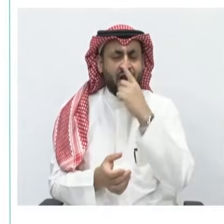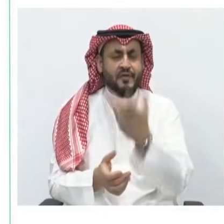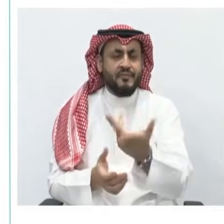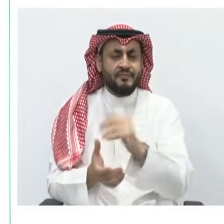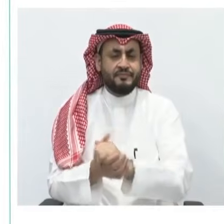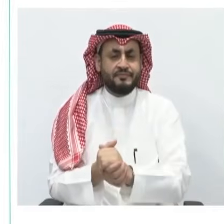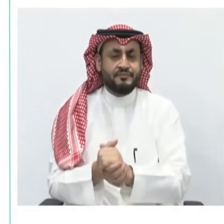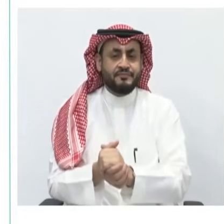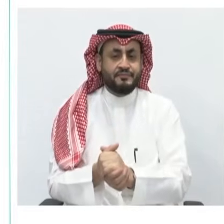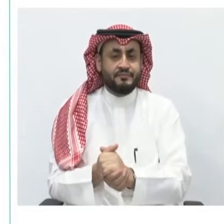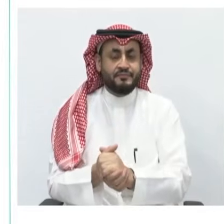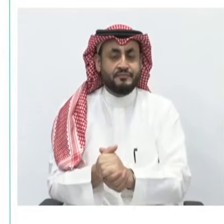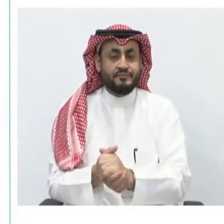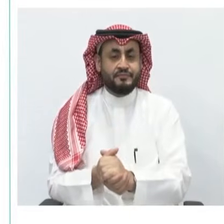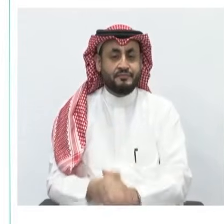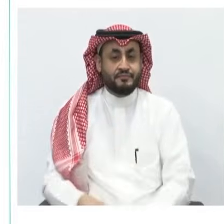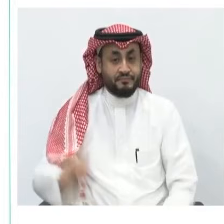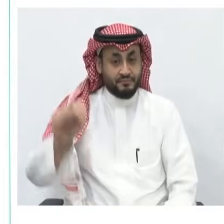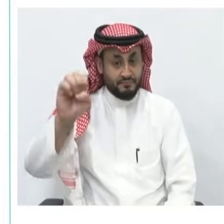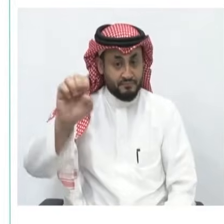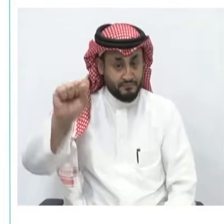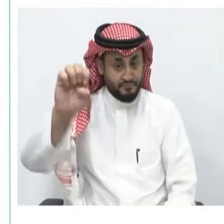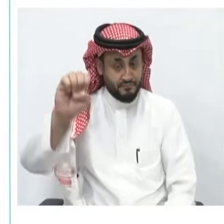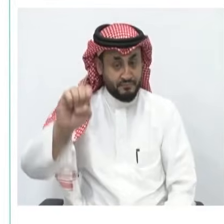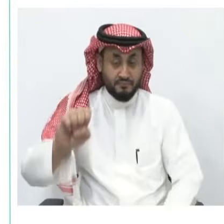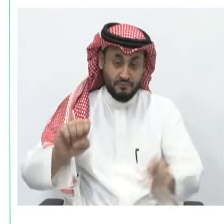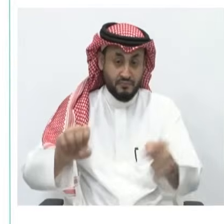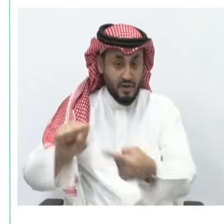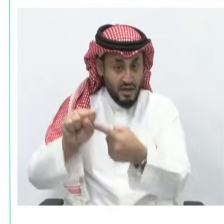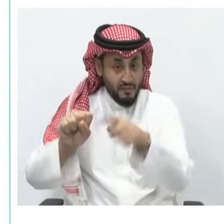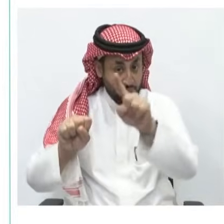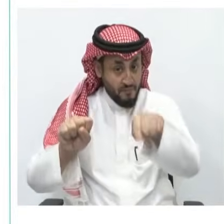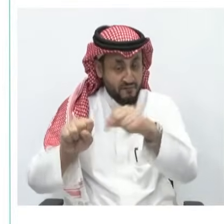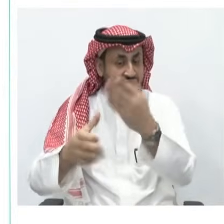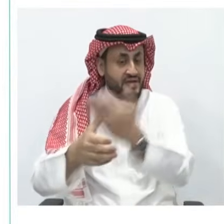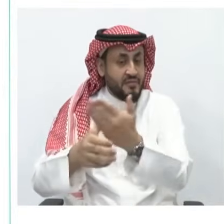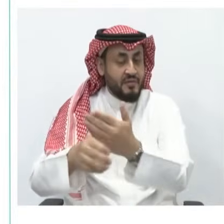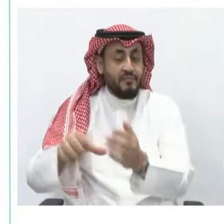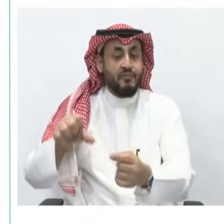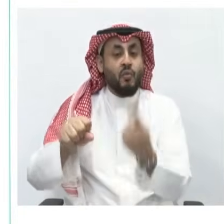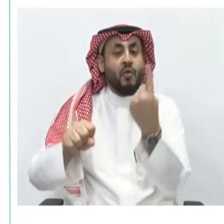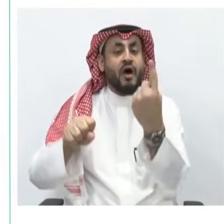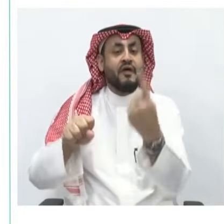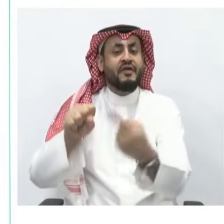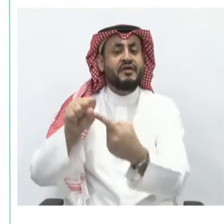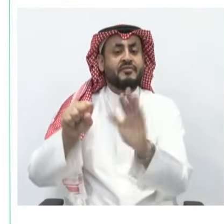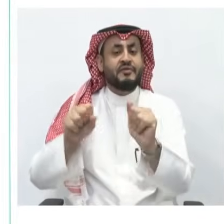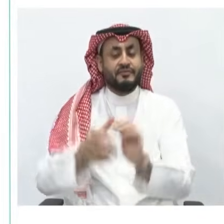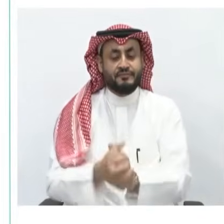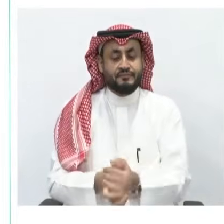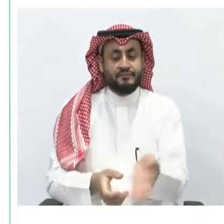this? This is a nose. Yes, that's right. Nose. Nose. Okay.